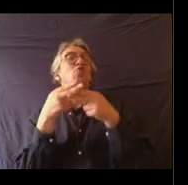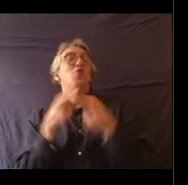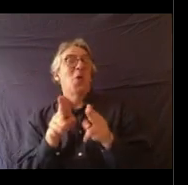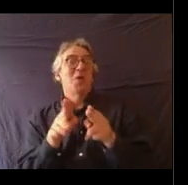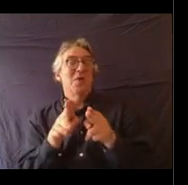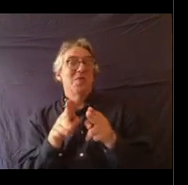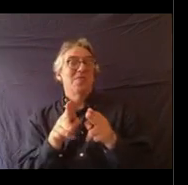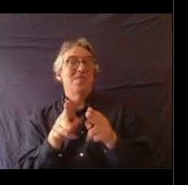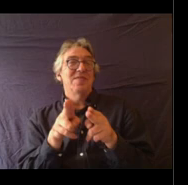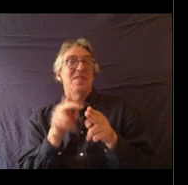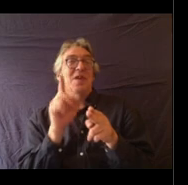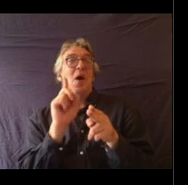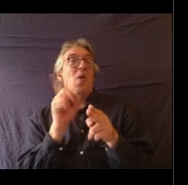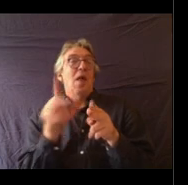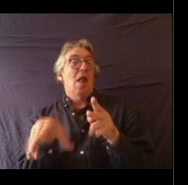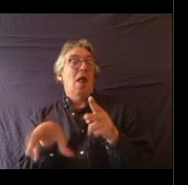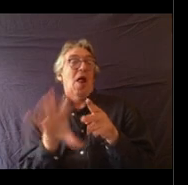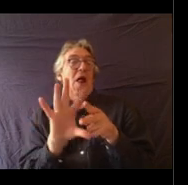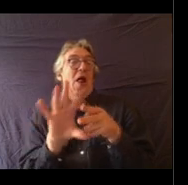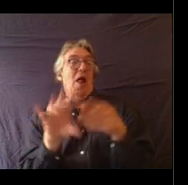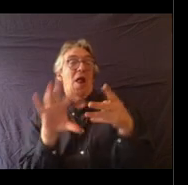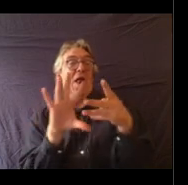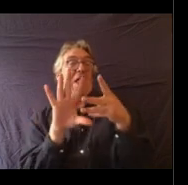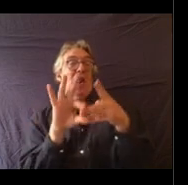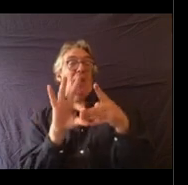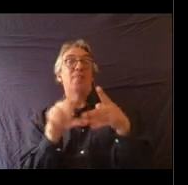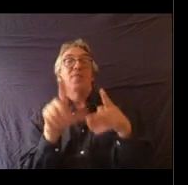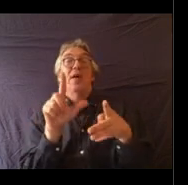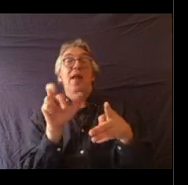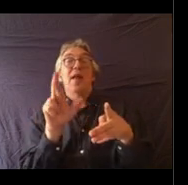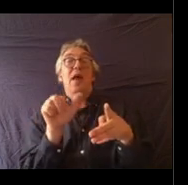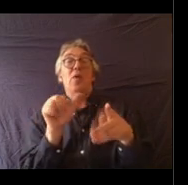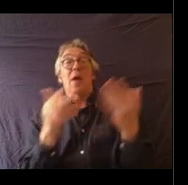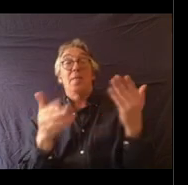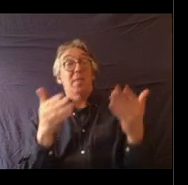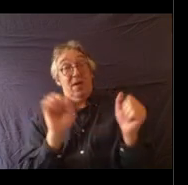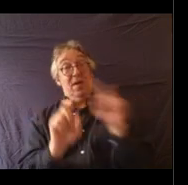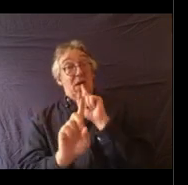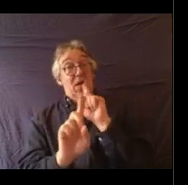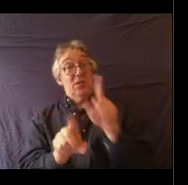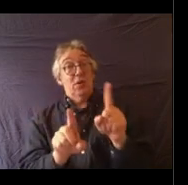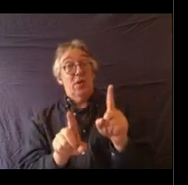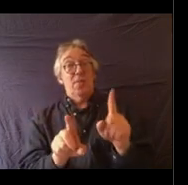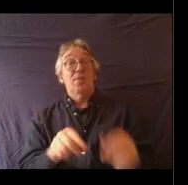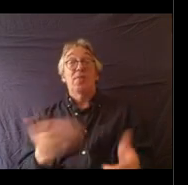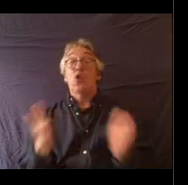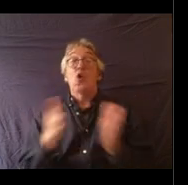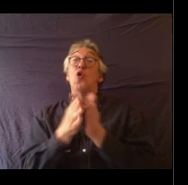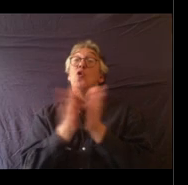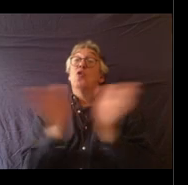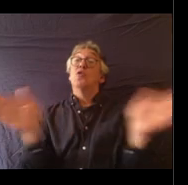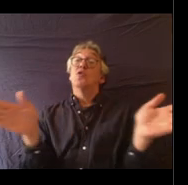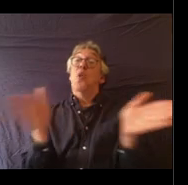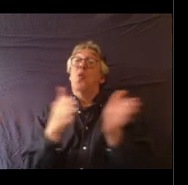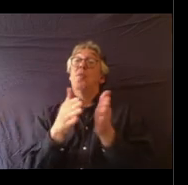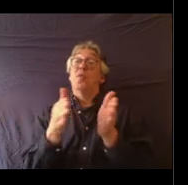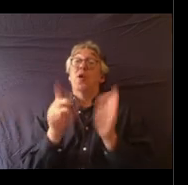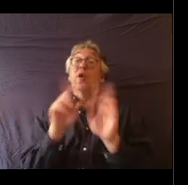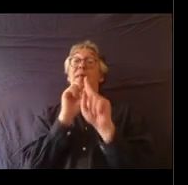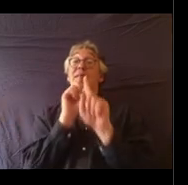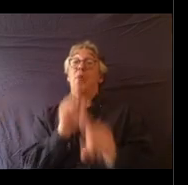it on to another question, which I think also Lara might be able to answer. It's about more the scope of the directive. So the first part